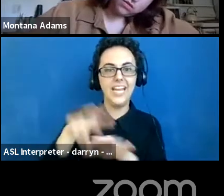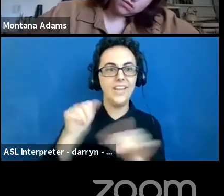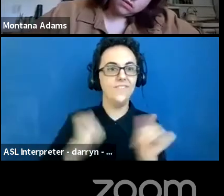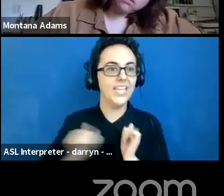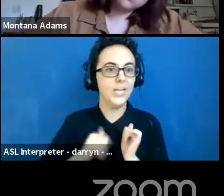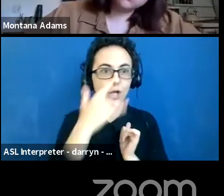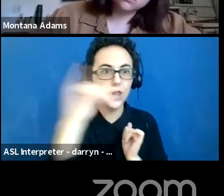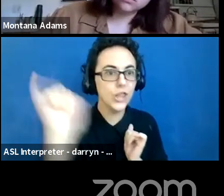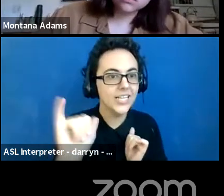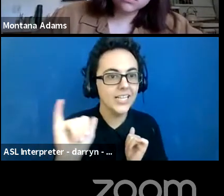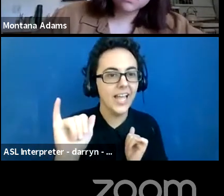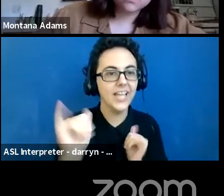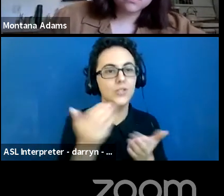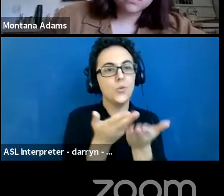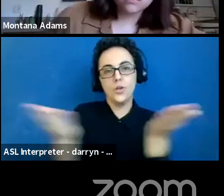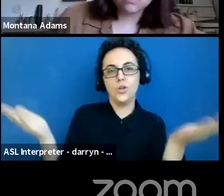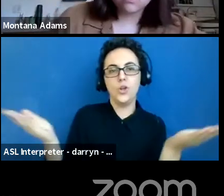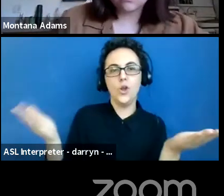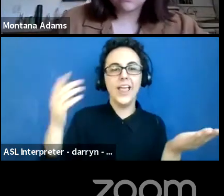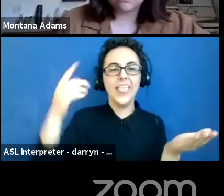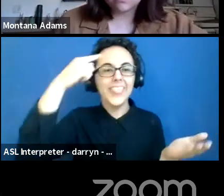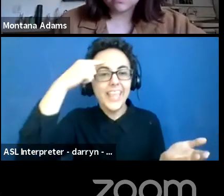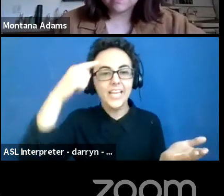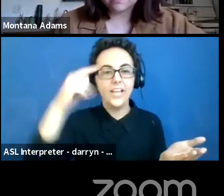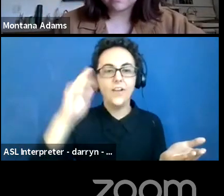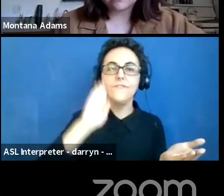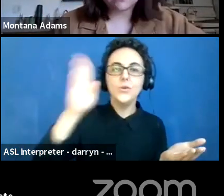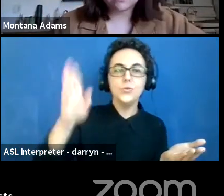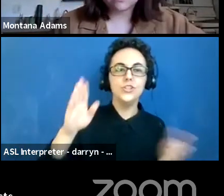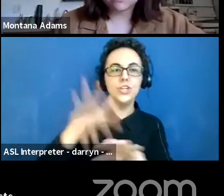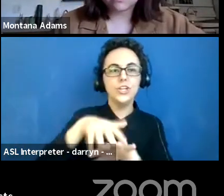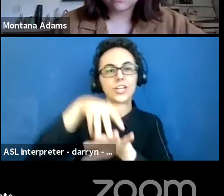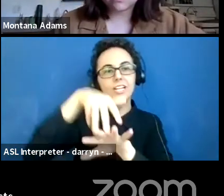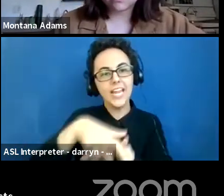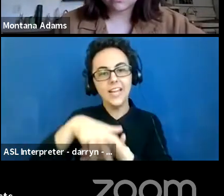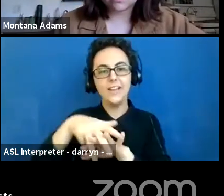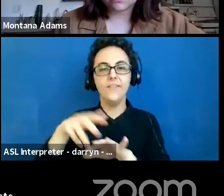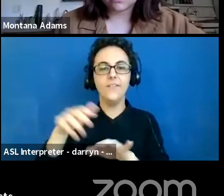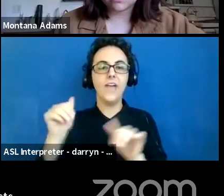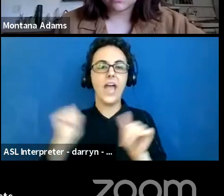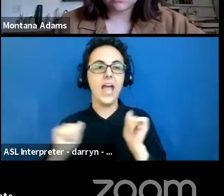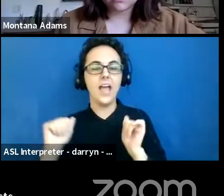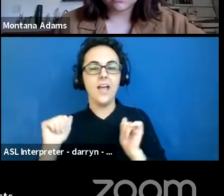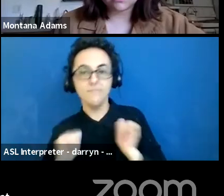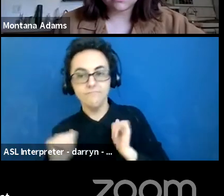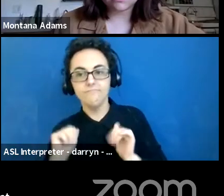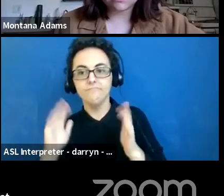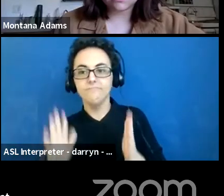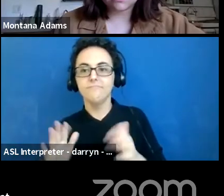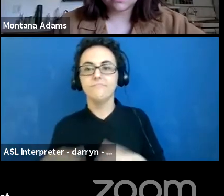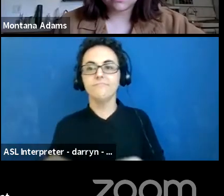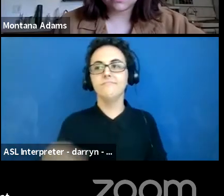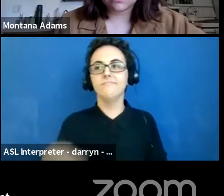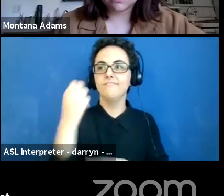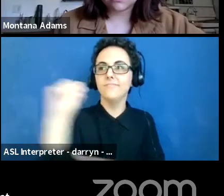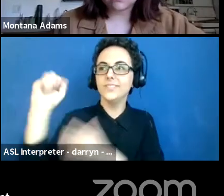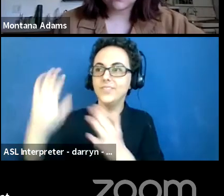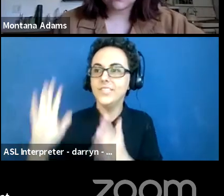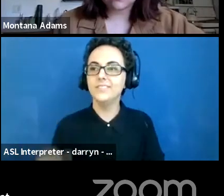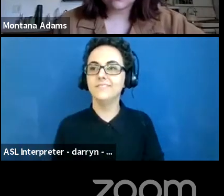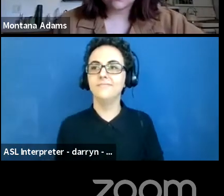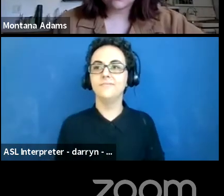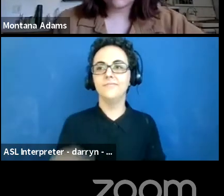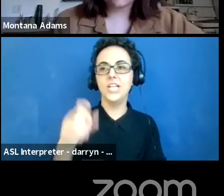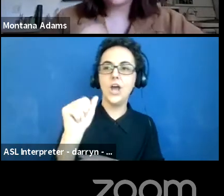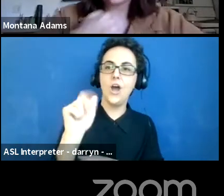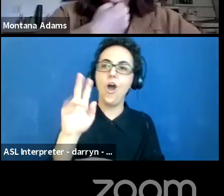and artists, maybe artivists, in theater look like? And what could it be, or how do we envision it?